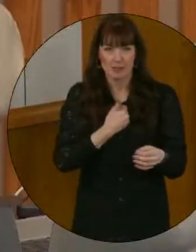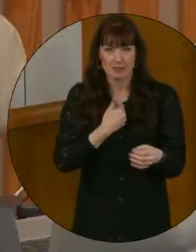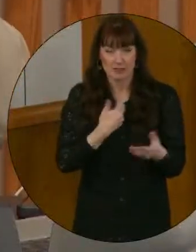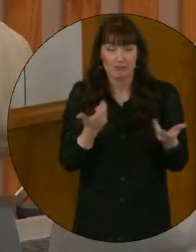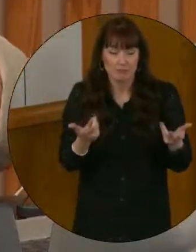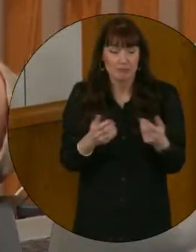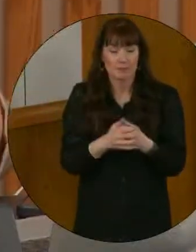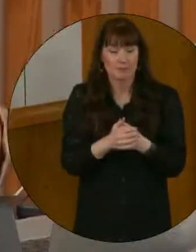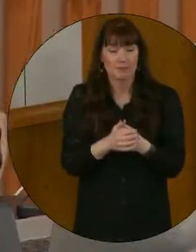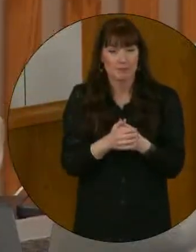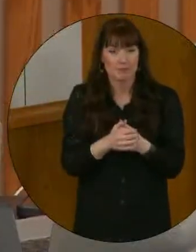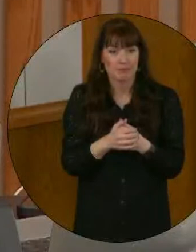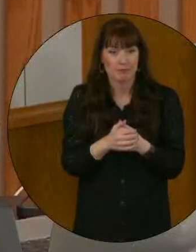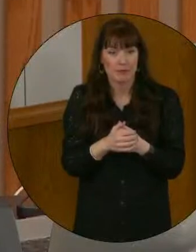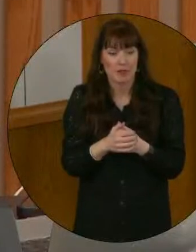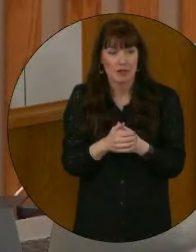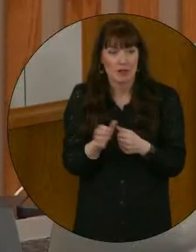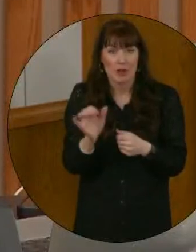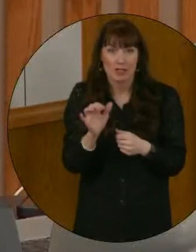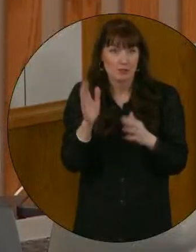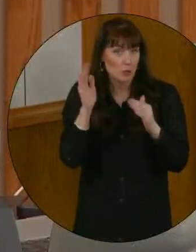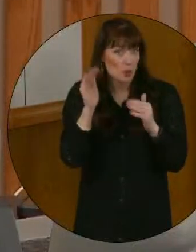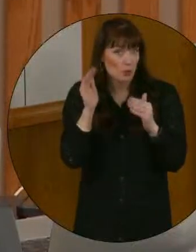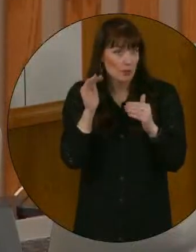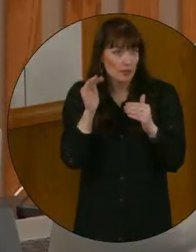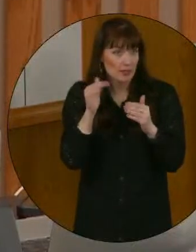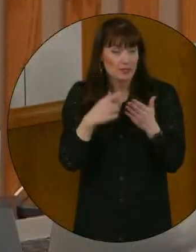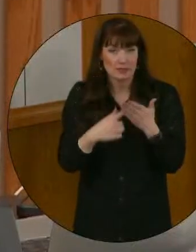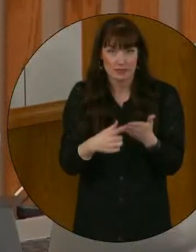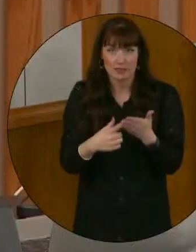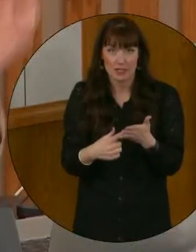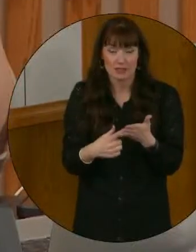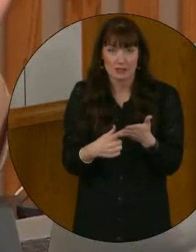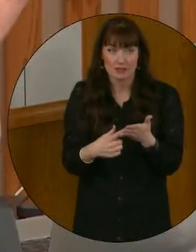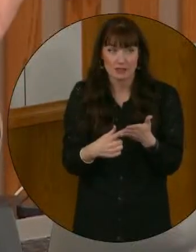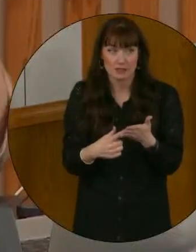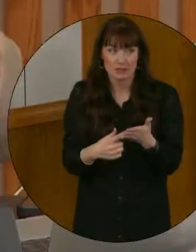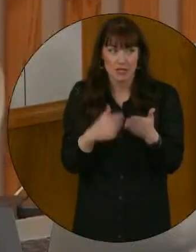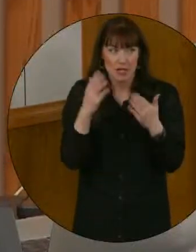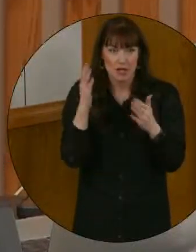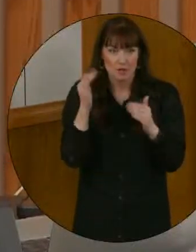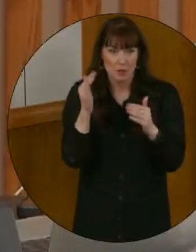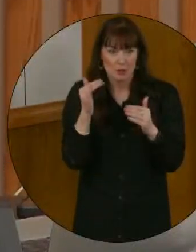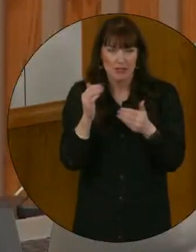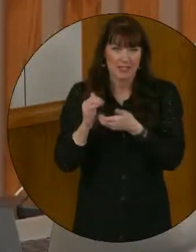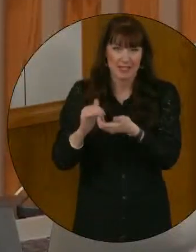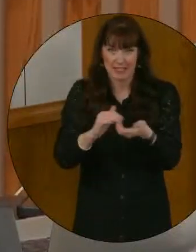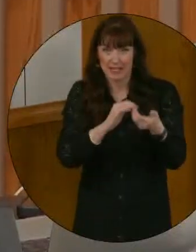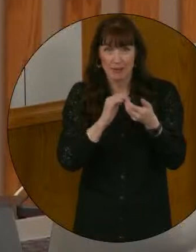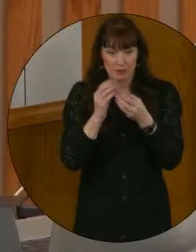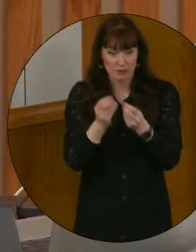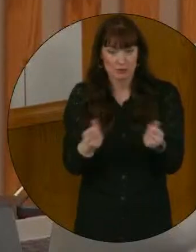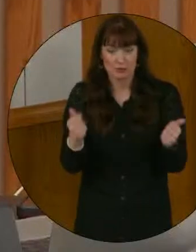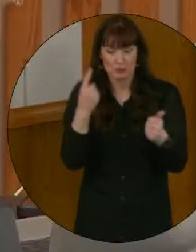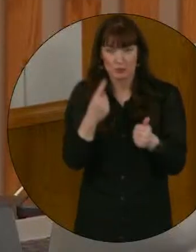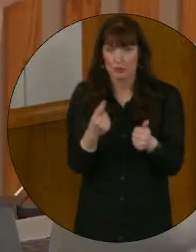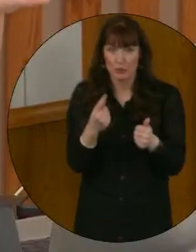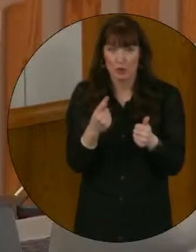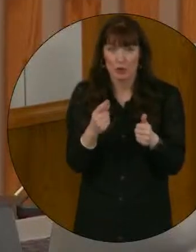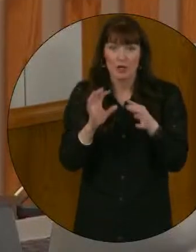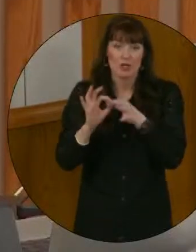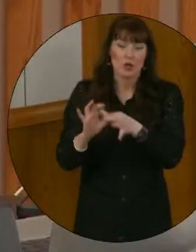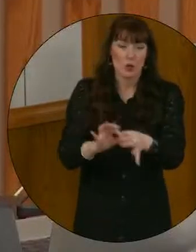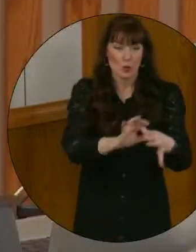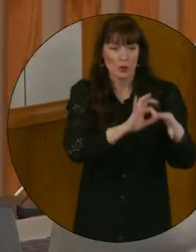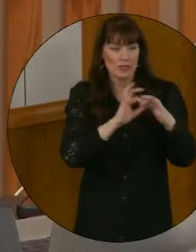make. Other things that I'm hoping that we will discuss is that I'm hoping to seek a collaborative solution to help build cohesion